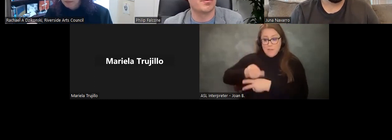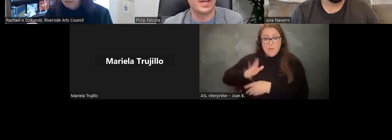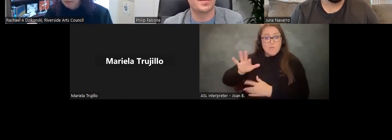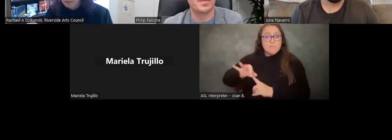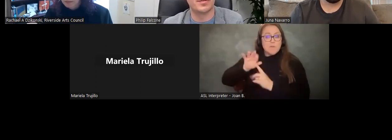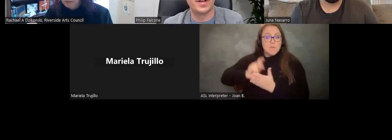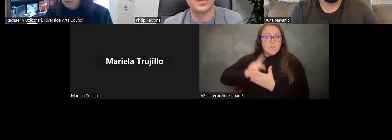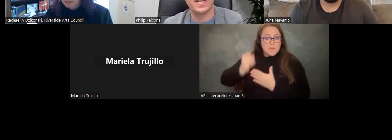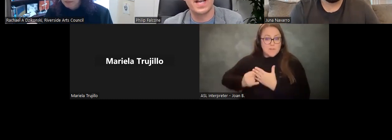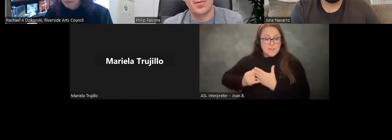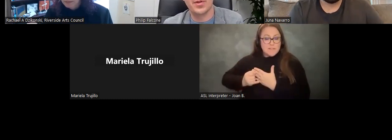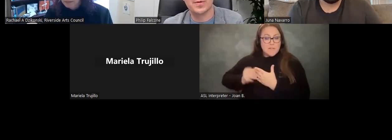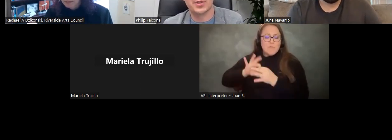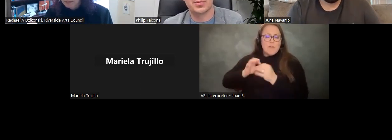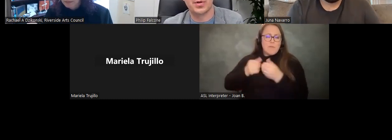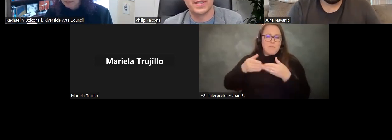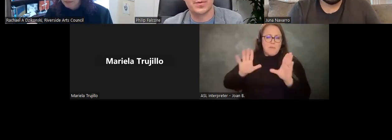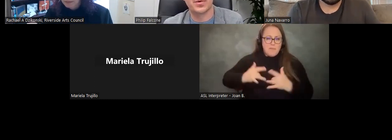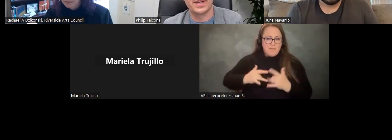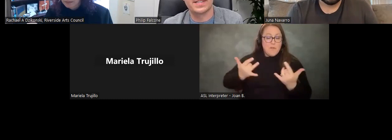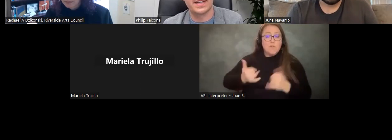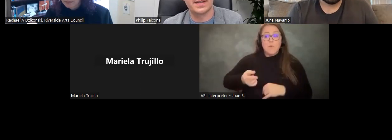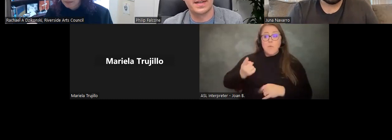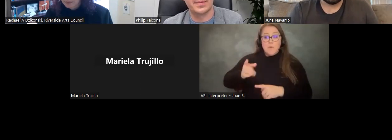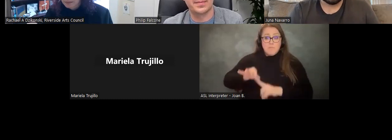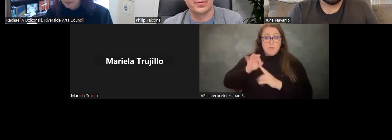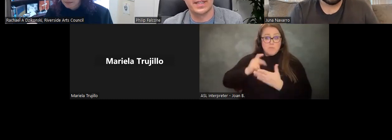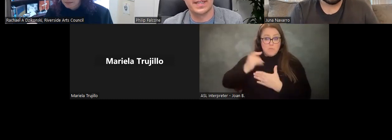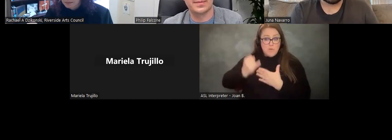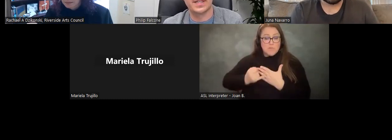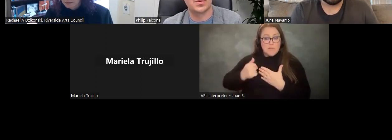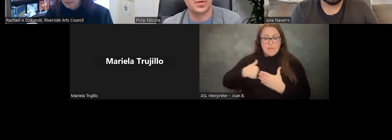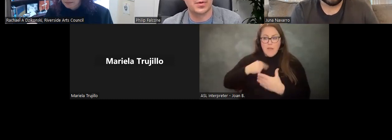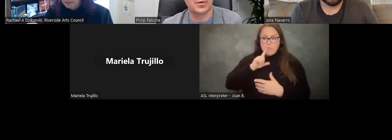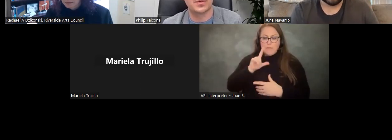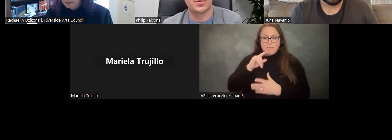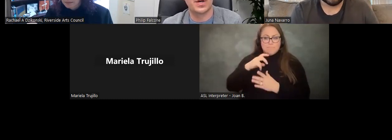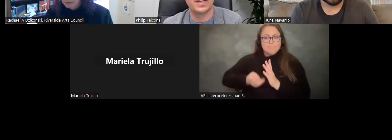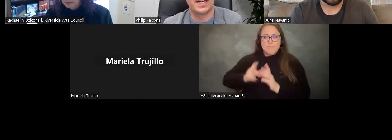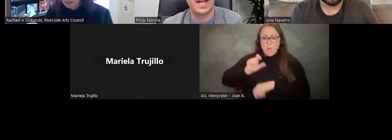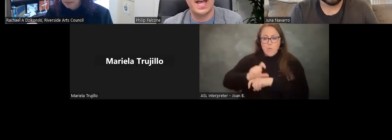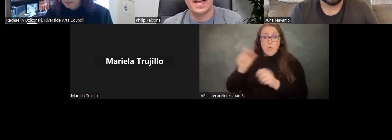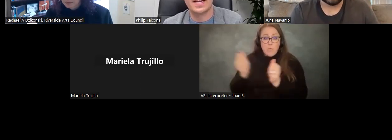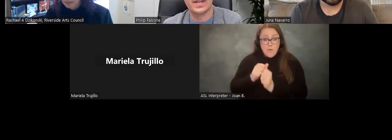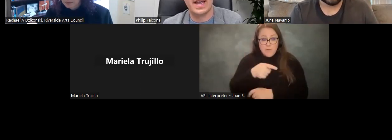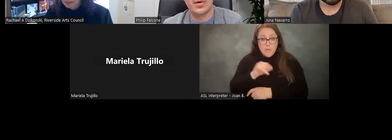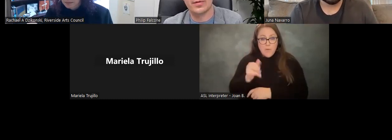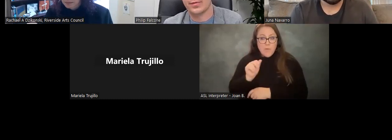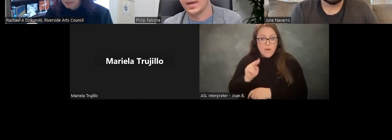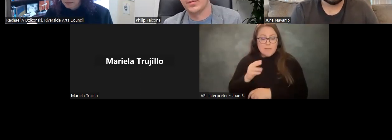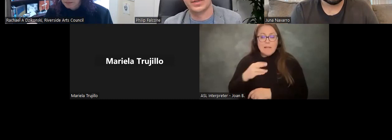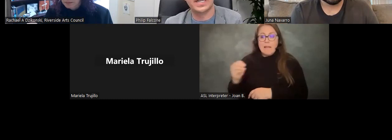anything related to public affairs. One of those special projects, and one of the ways that I really got to work so closely with Juan, and even